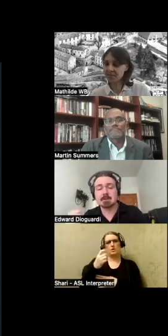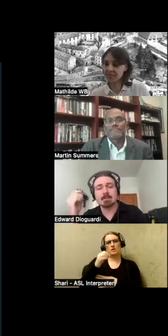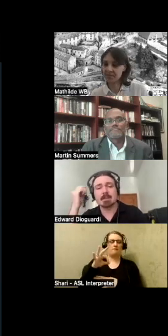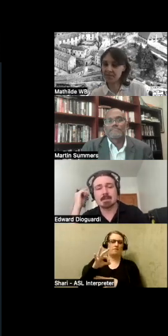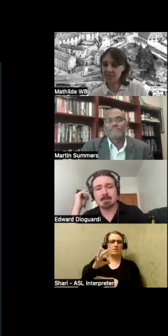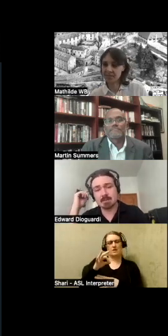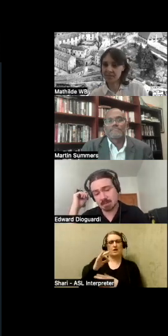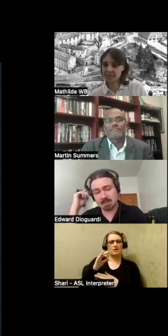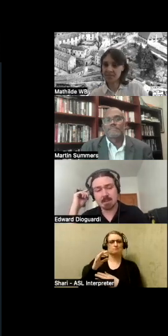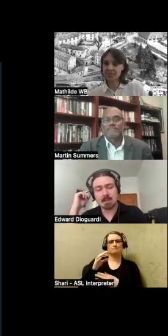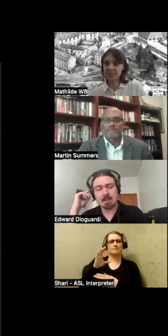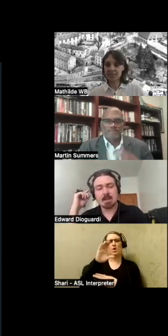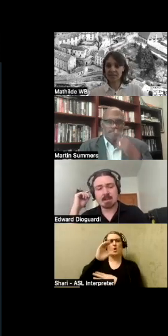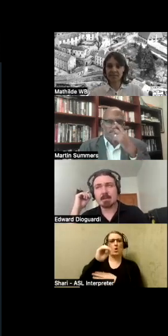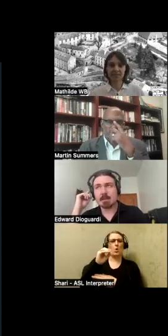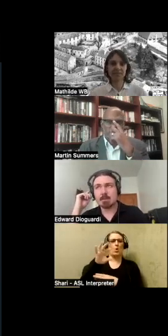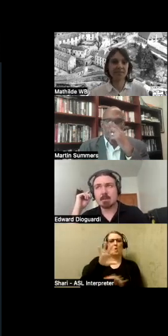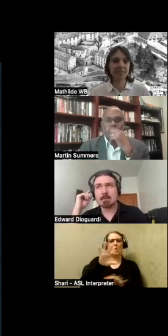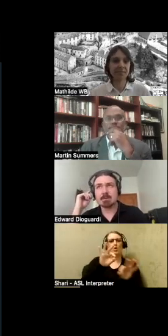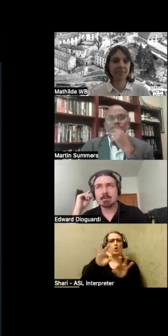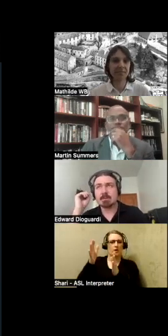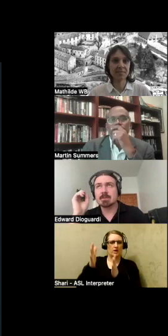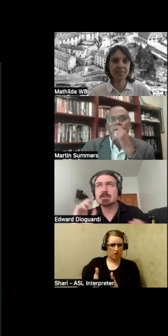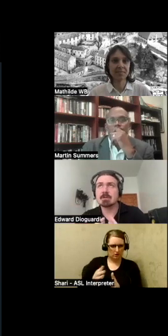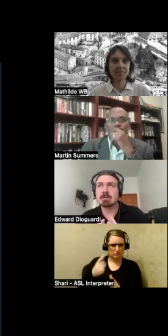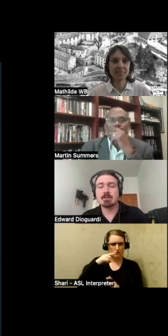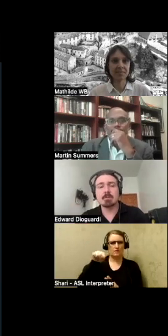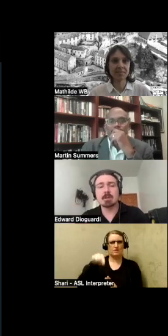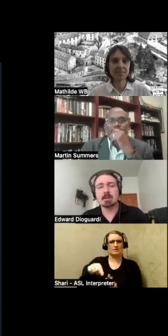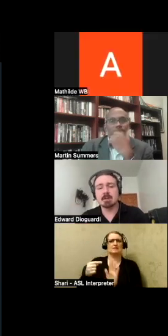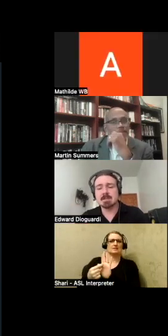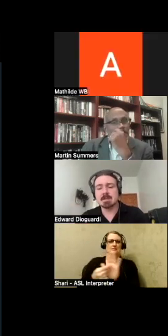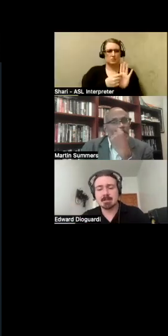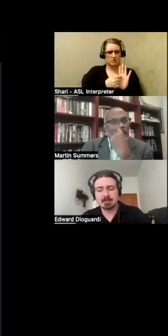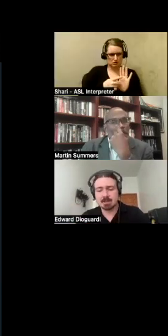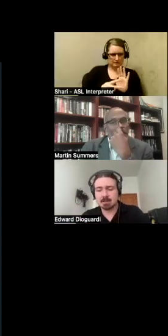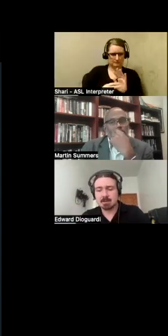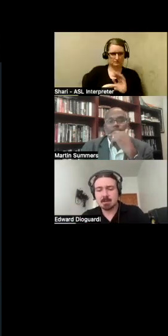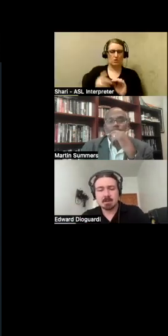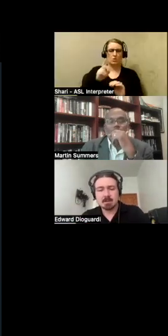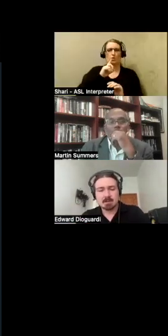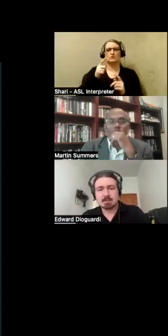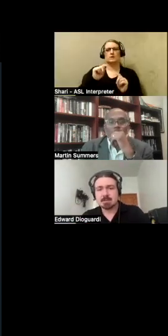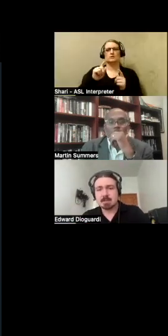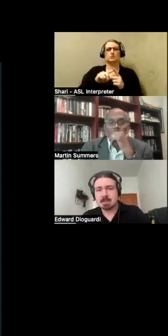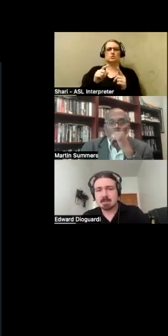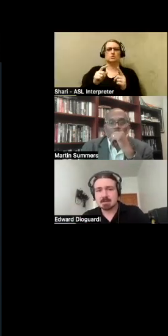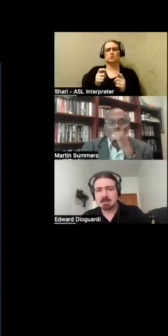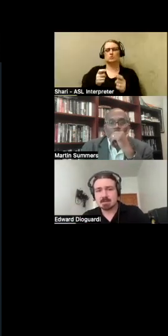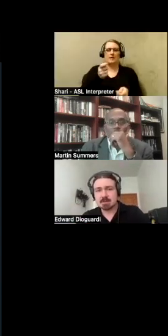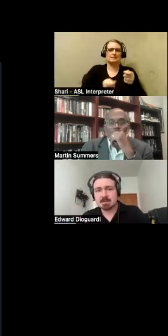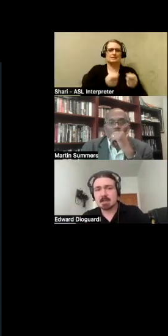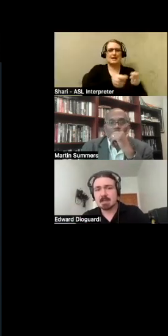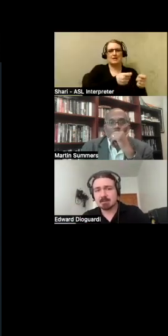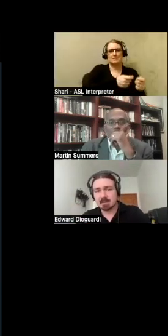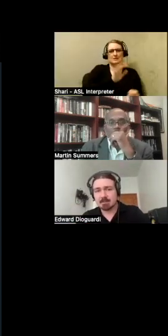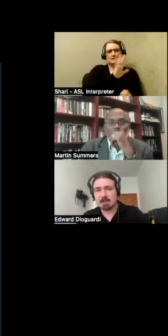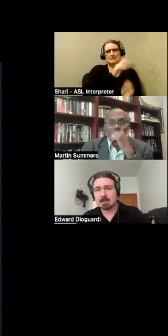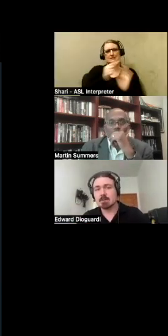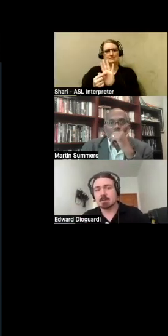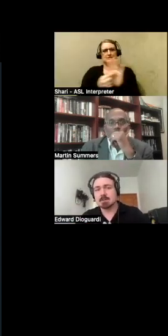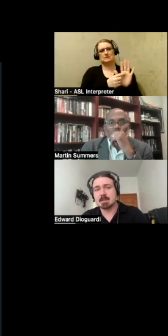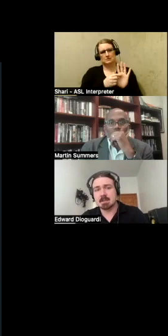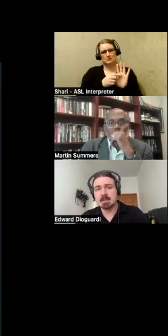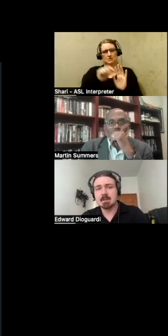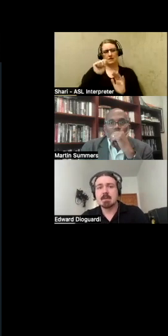co-curators of the exhibition. And I think what we really try to do in adapting Tosquelles' exhibition to AFAM